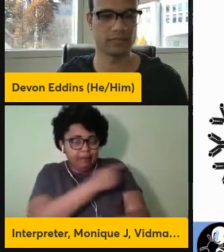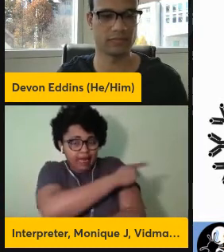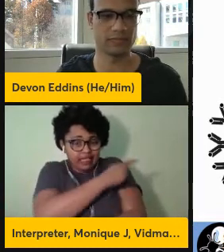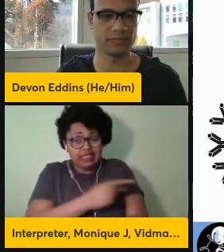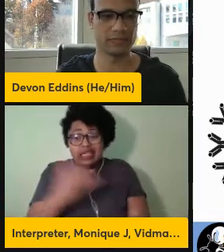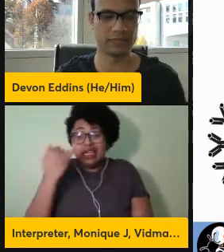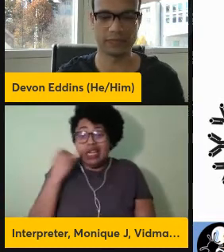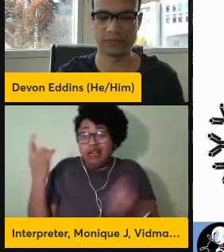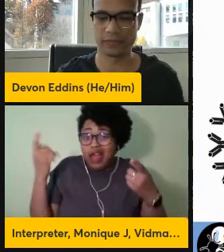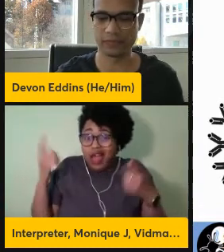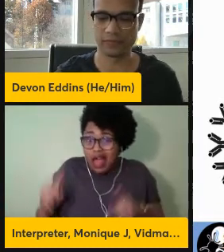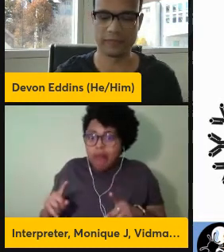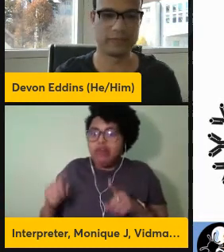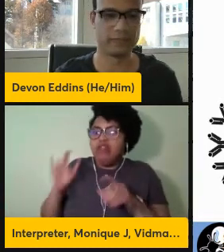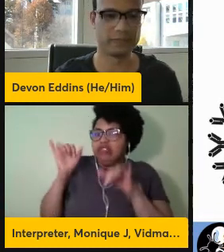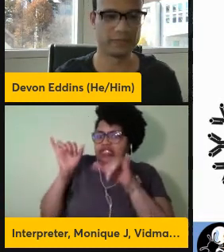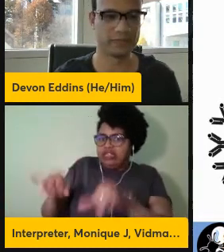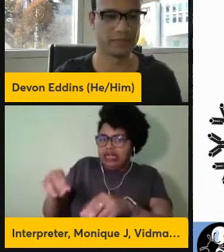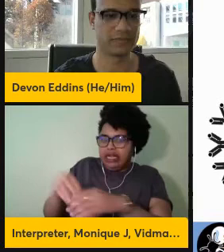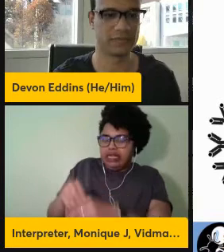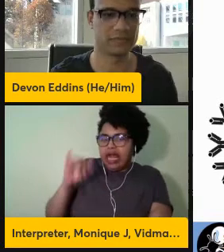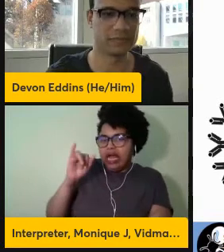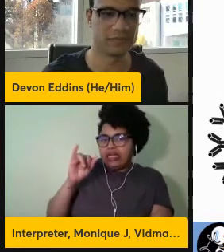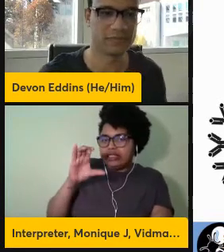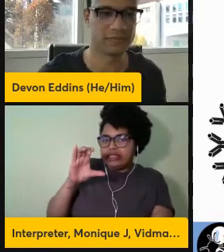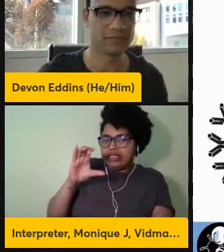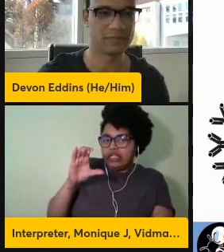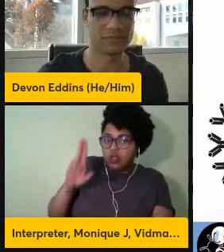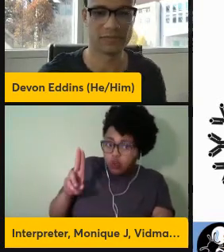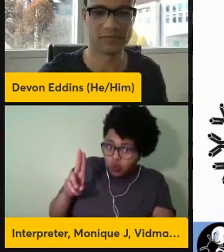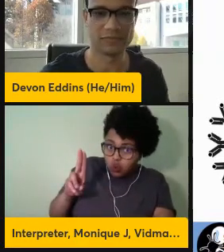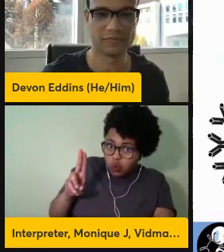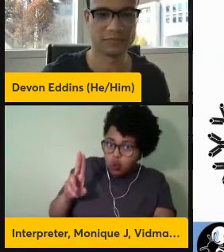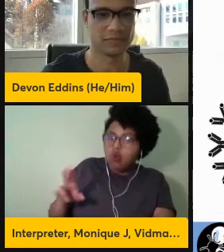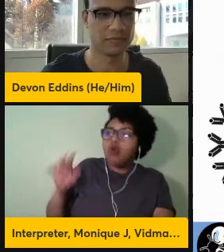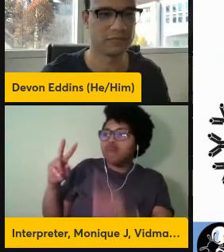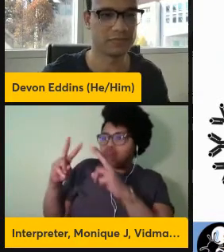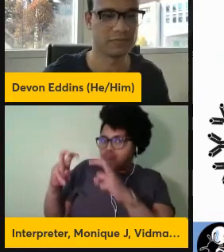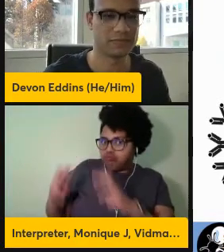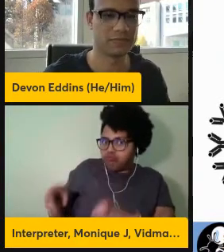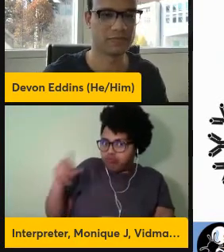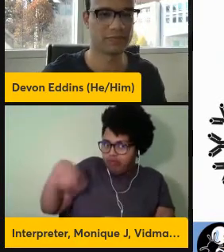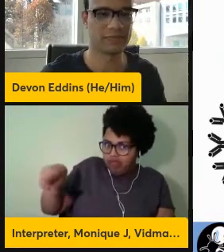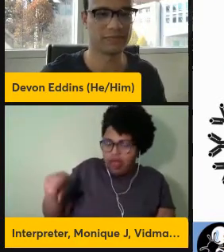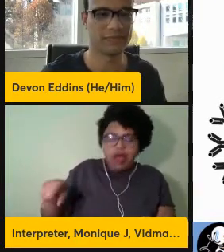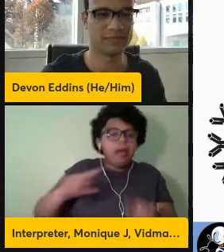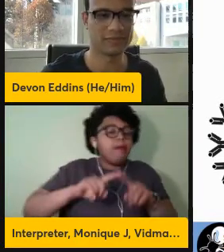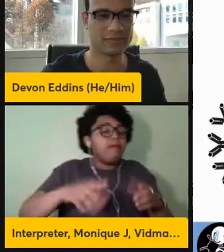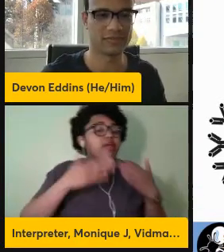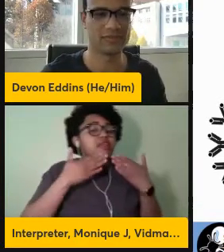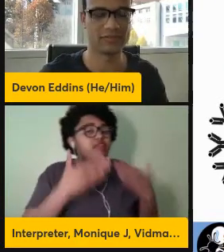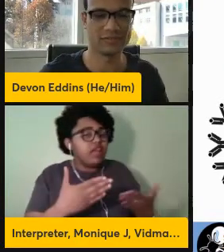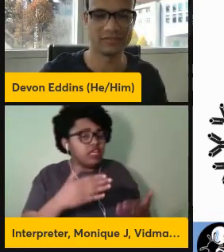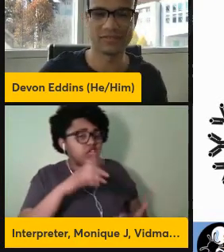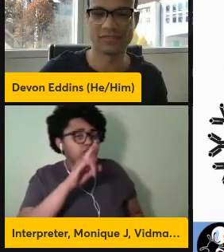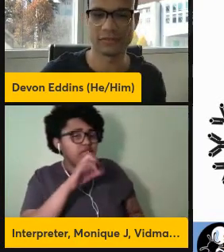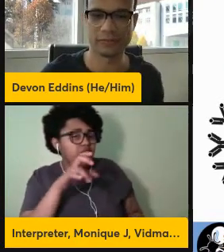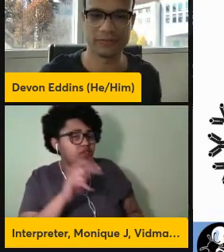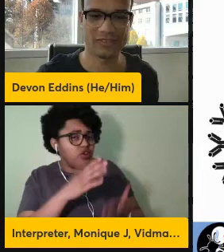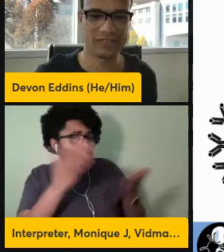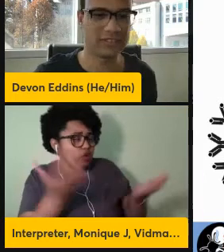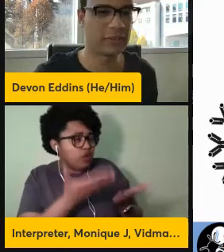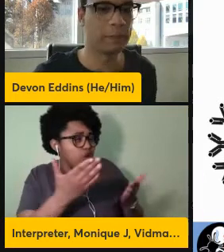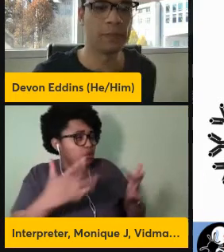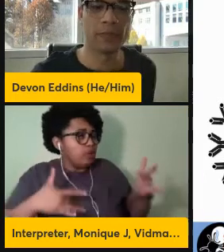support. Thank you so much, Devon, for being here, and we're very excited for your talk. The floor is